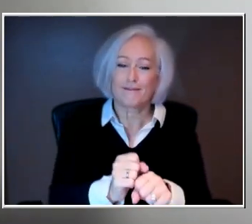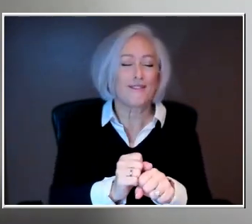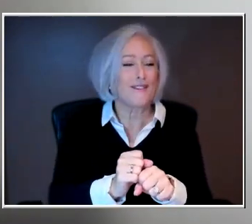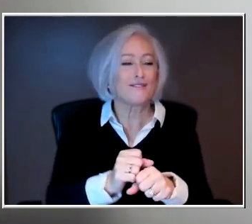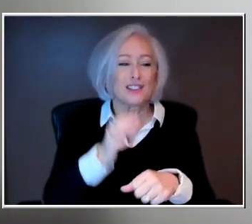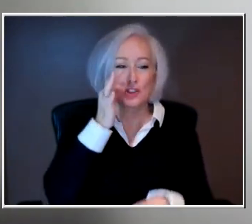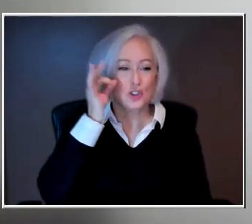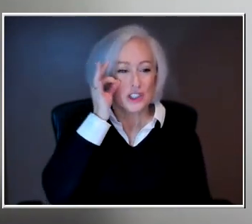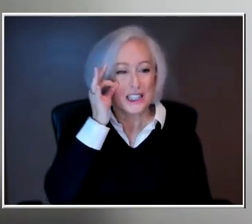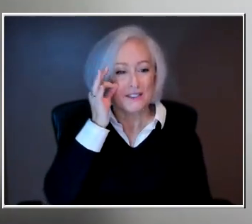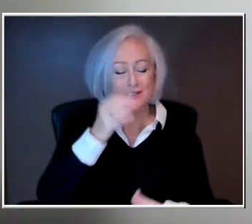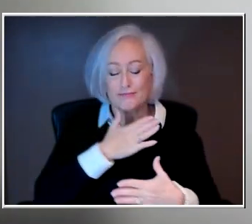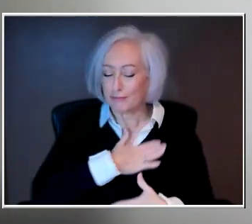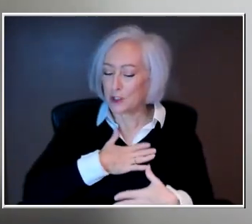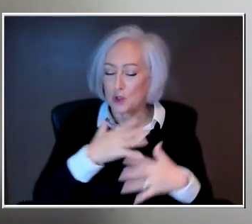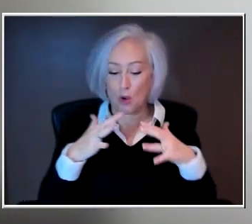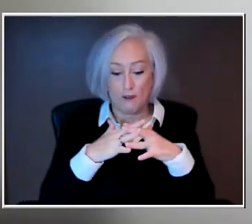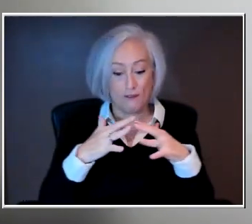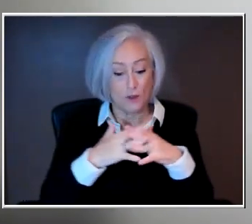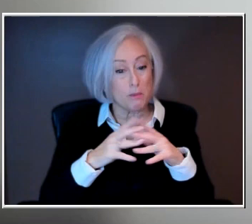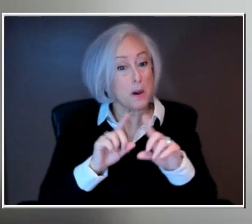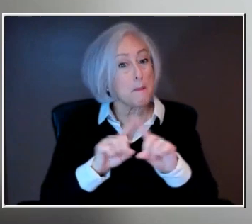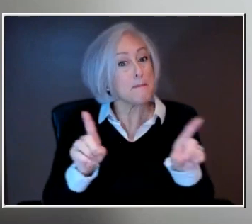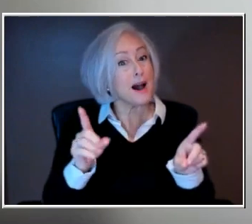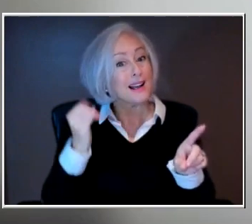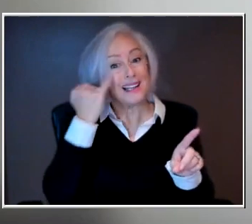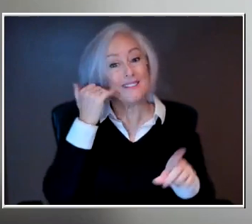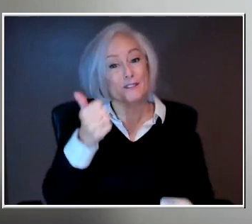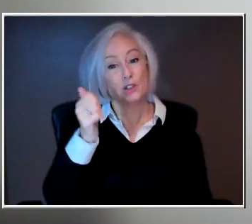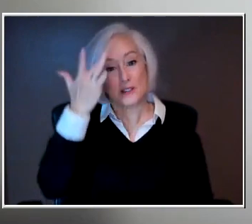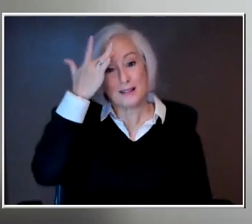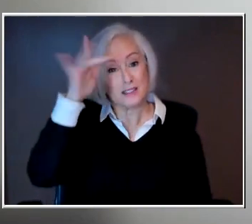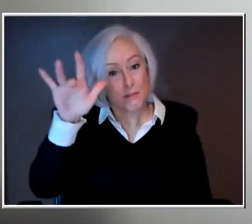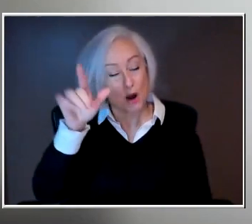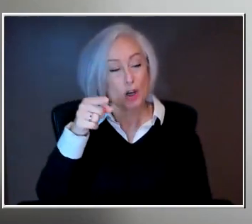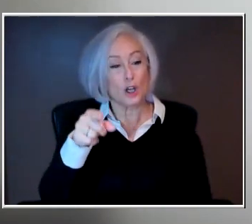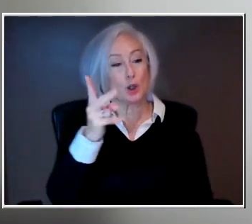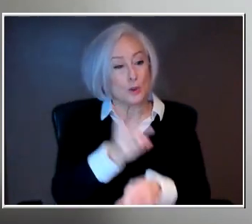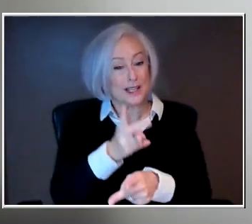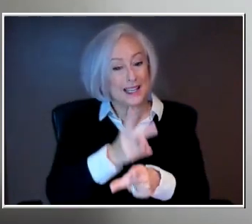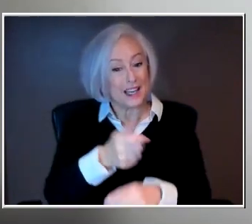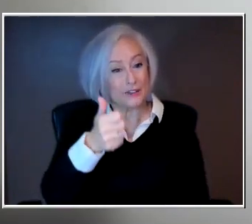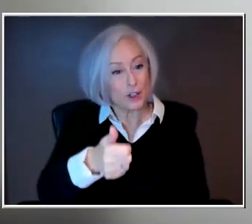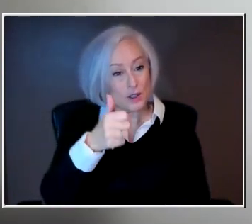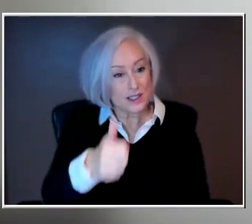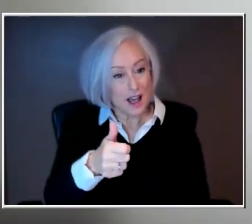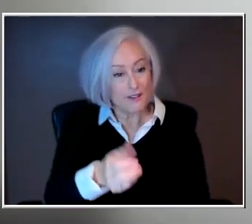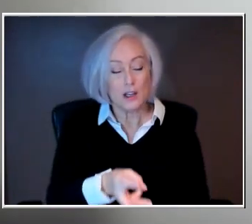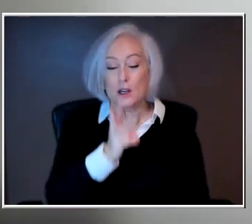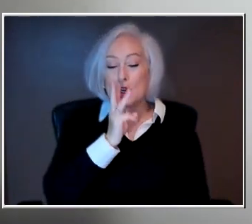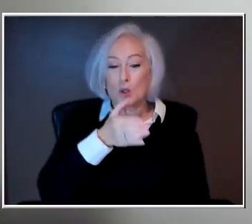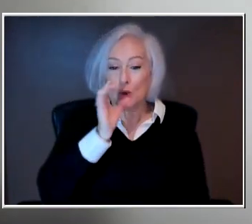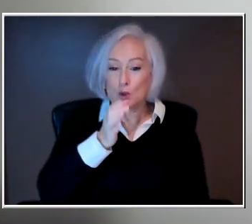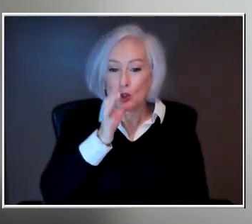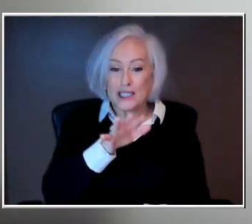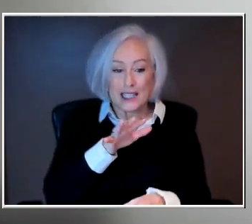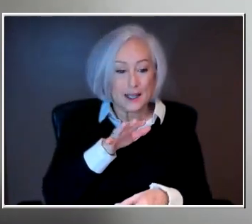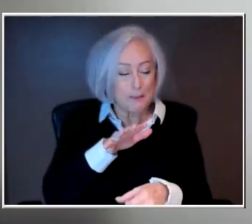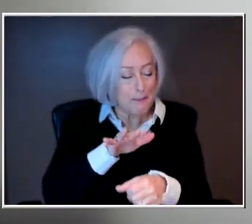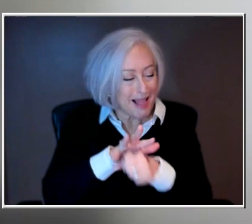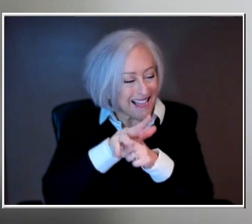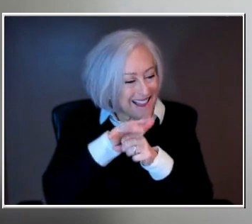if you're smart and you take care of yourself, you hydrate appropriately, you dress